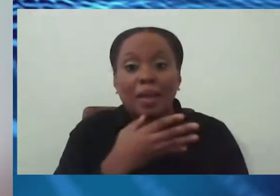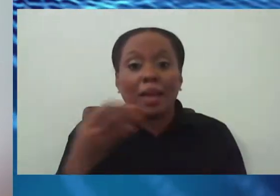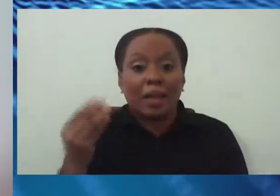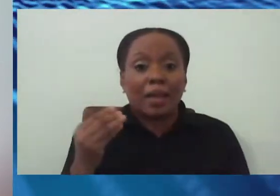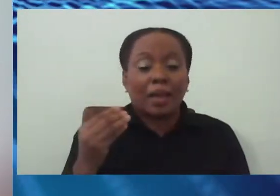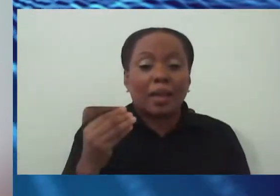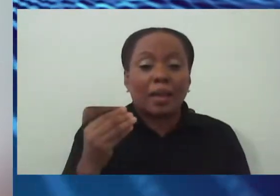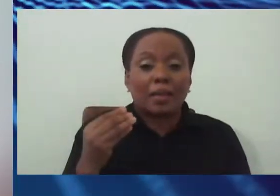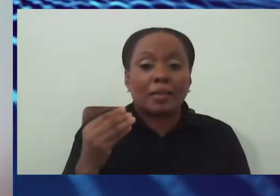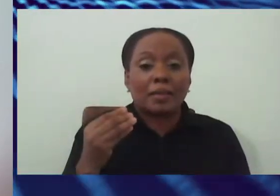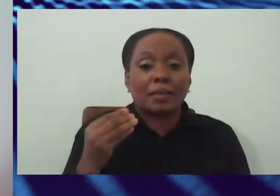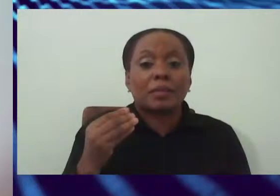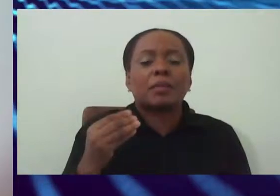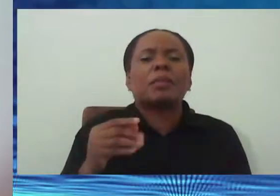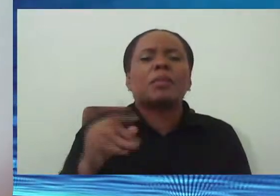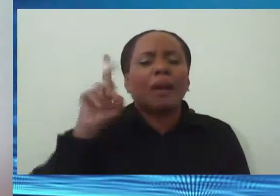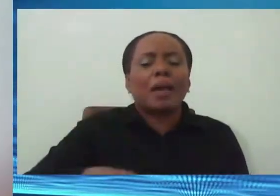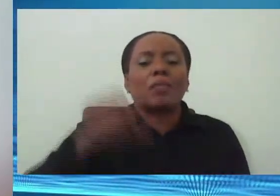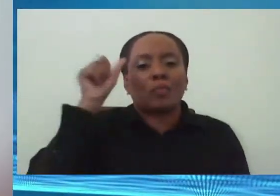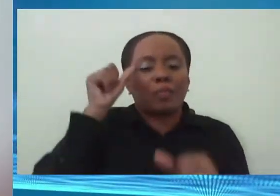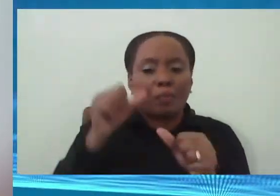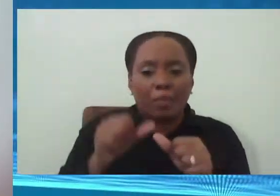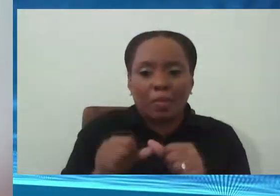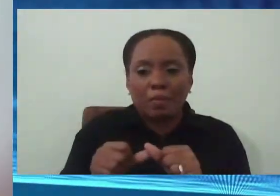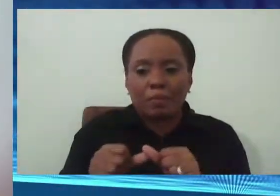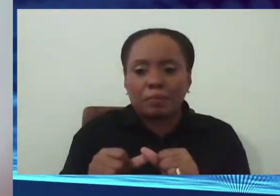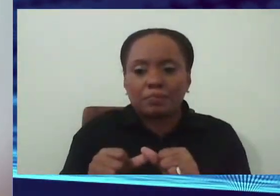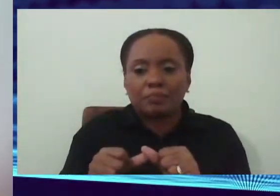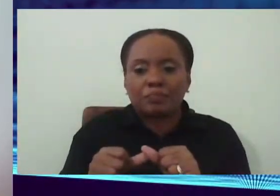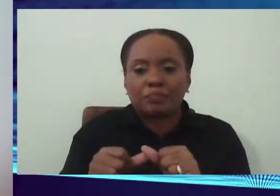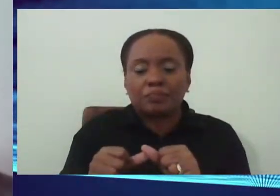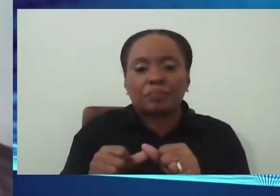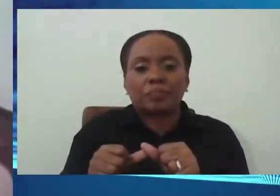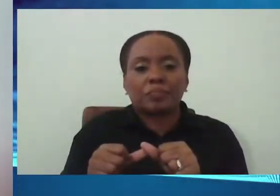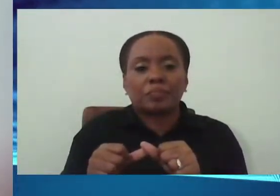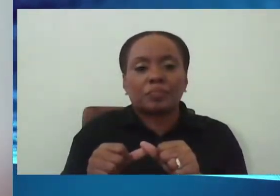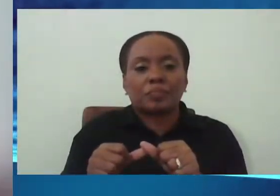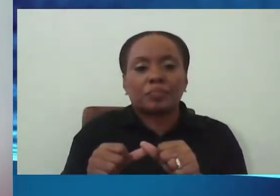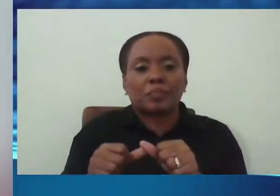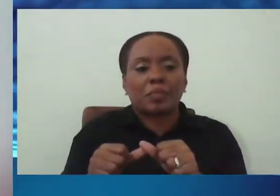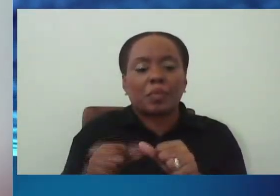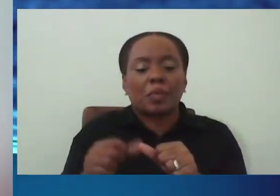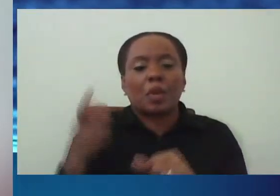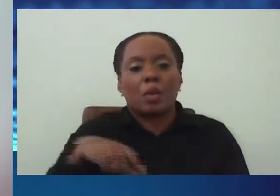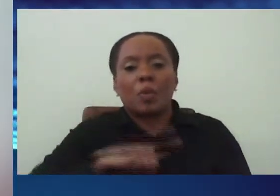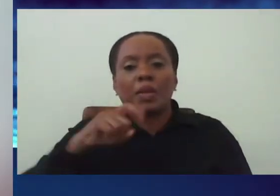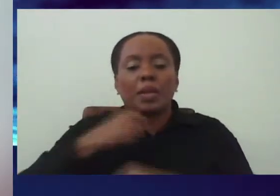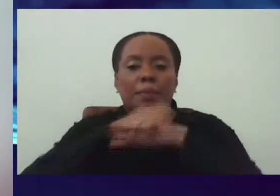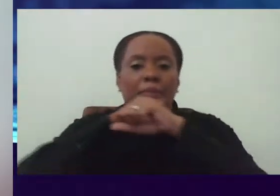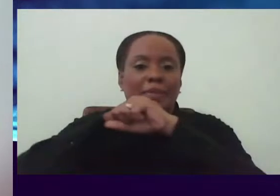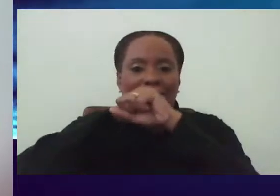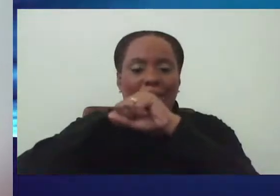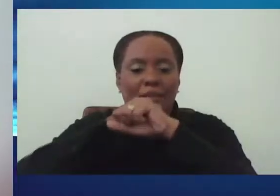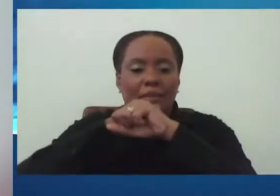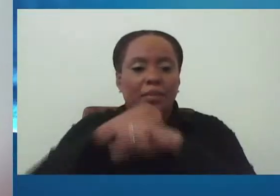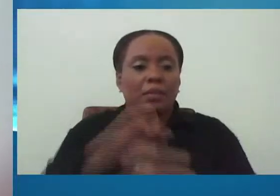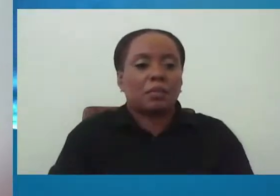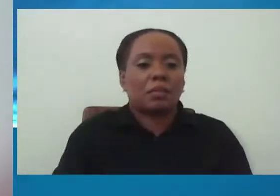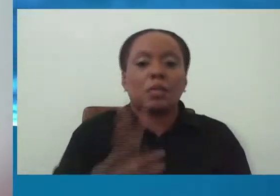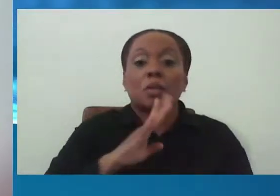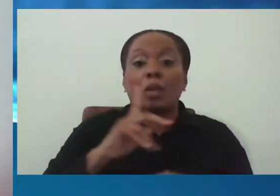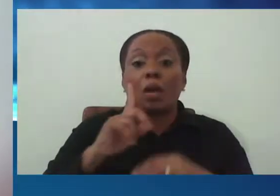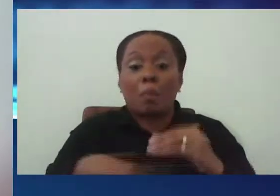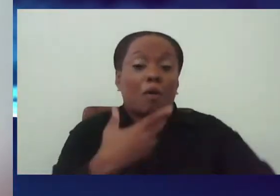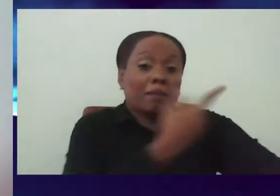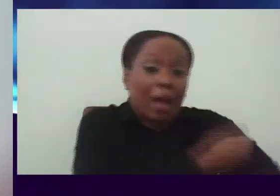At the end of the day, we are talking about layers of protection. We've talked about vaccines as a